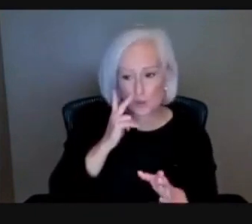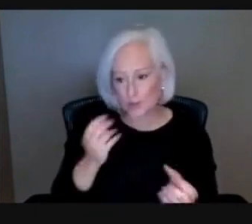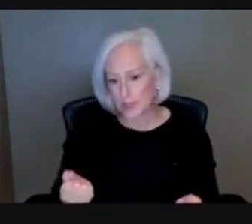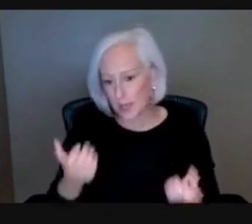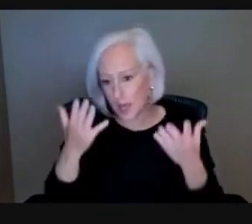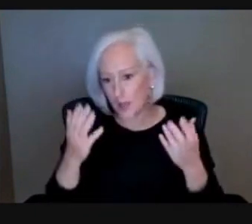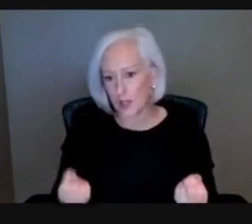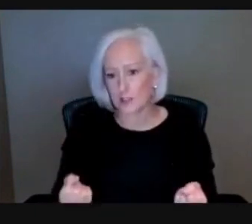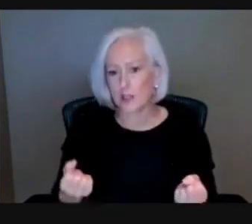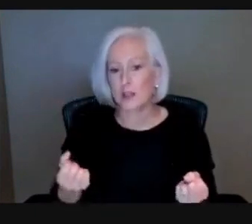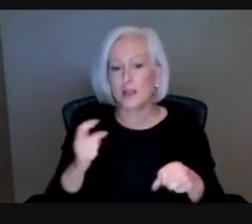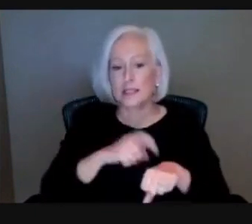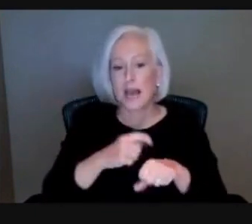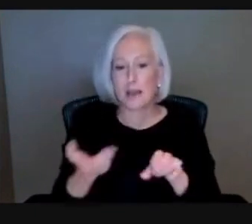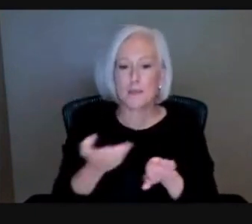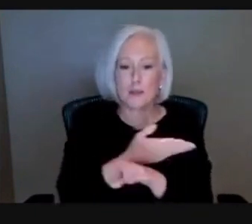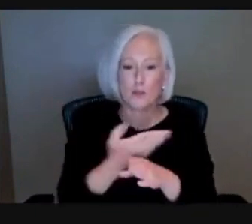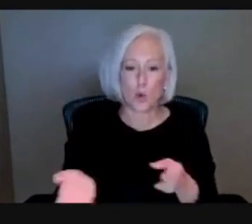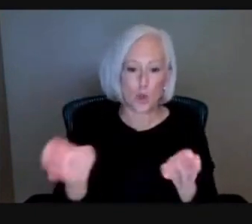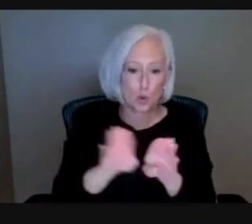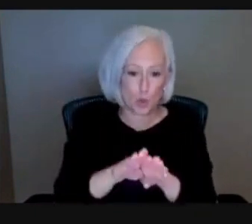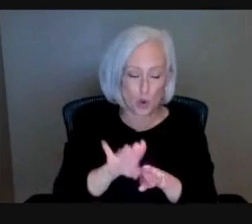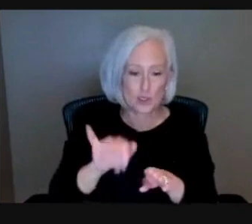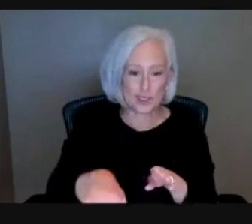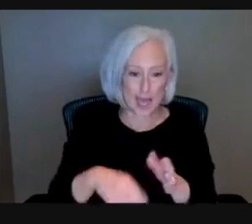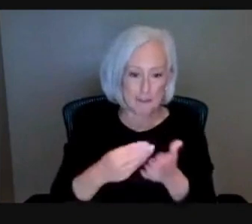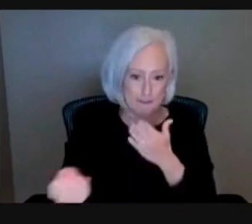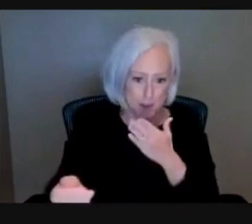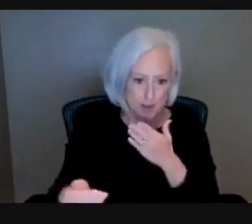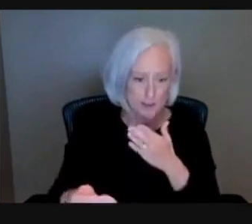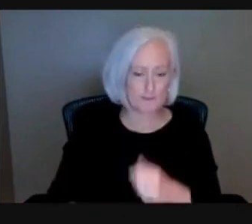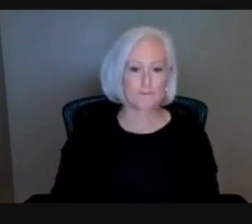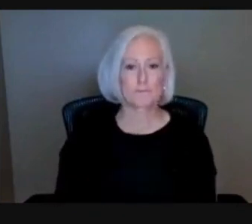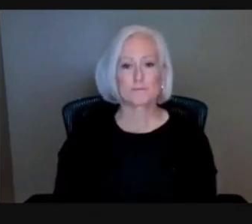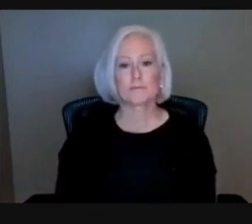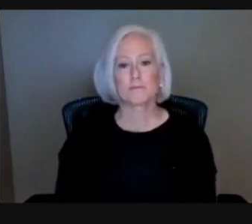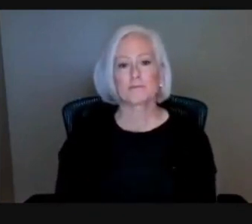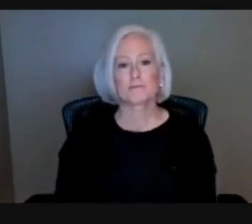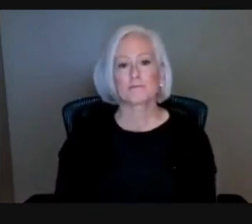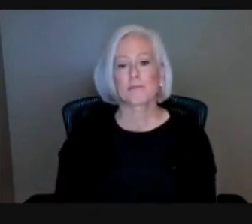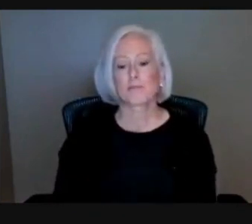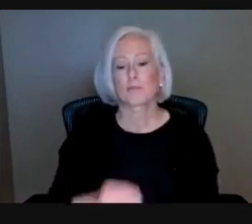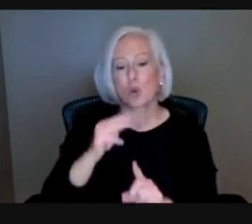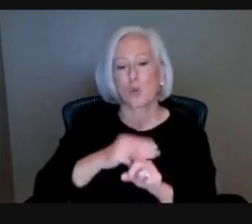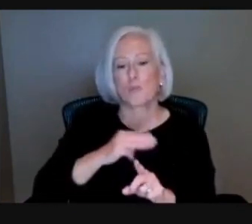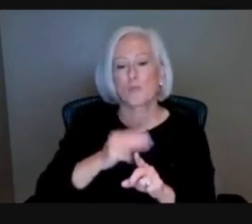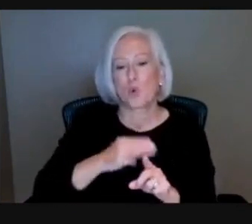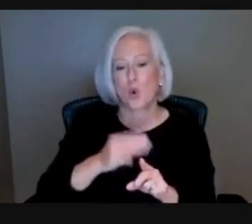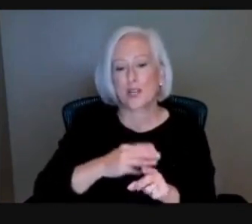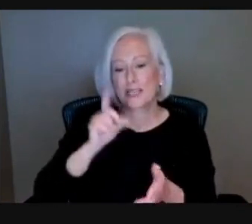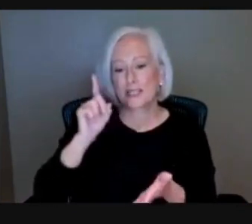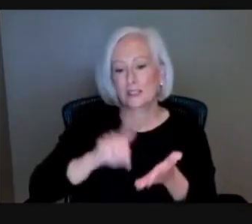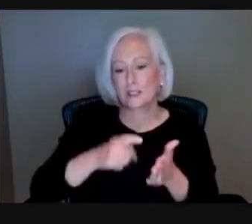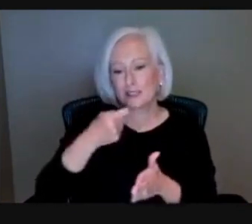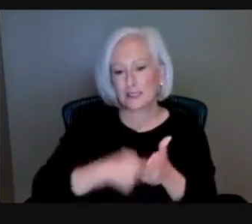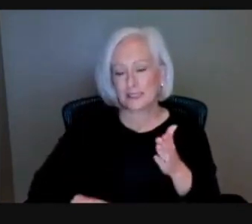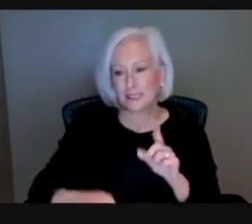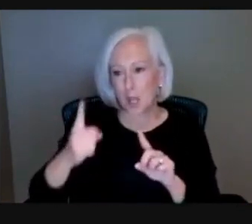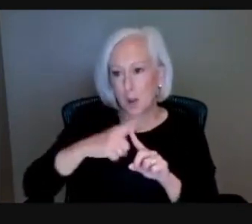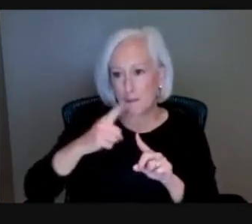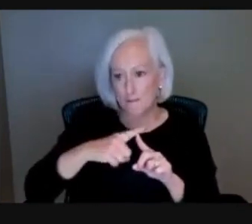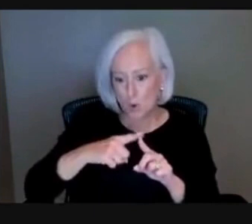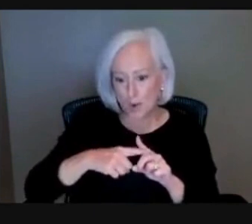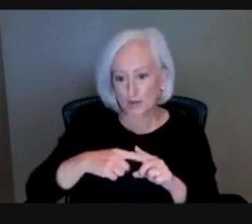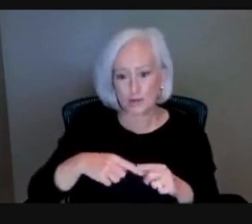close your transaction, because that's something you definitely want to consider. Mortgage discount points. For the life of me, I've been doing this